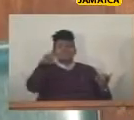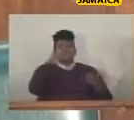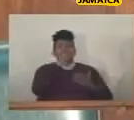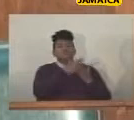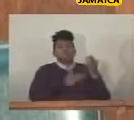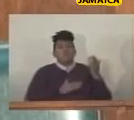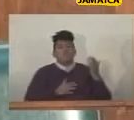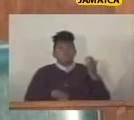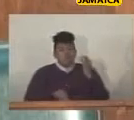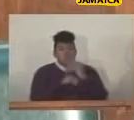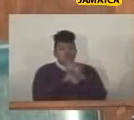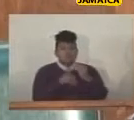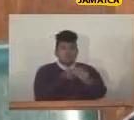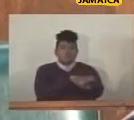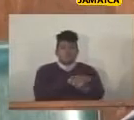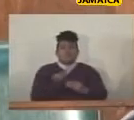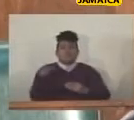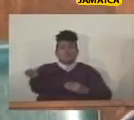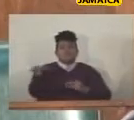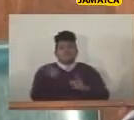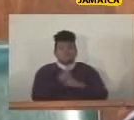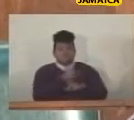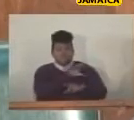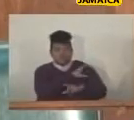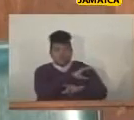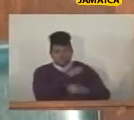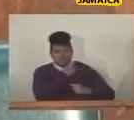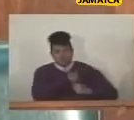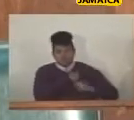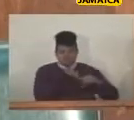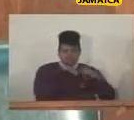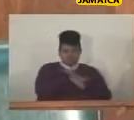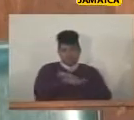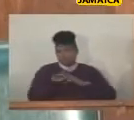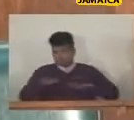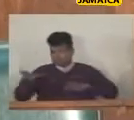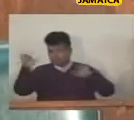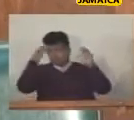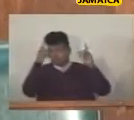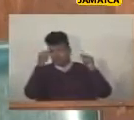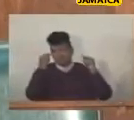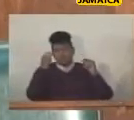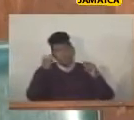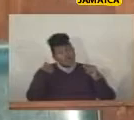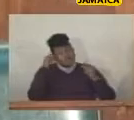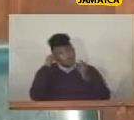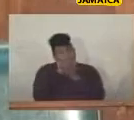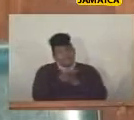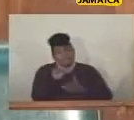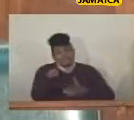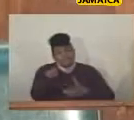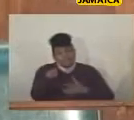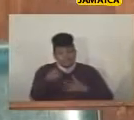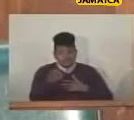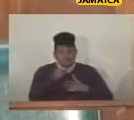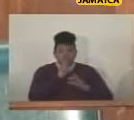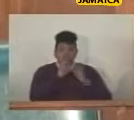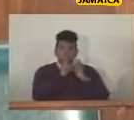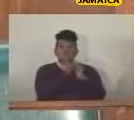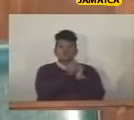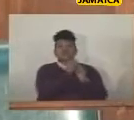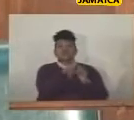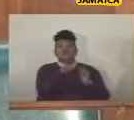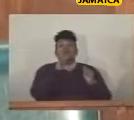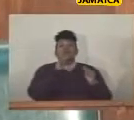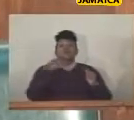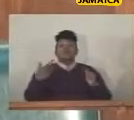extraordinary powers given to those in the security forces to deal with